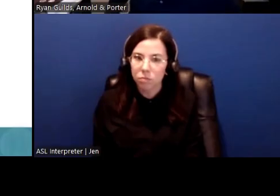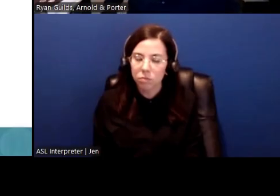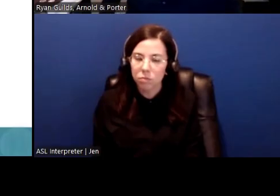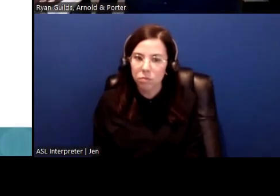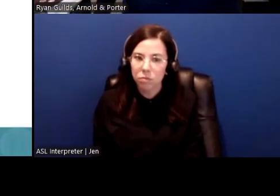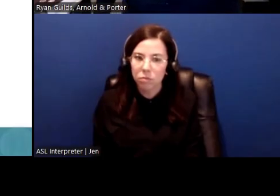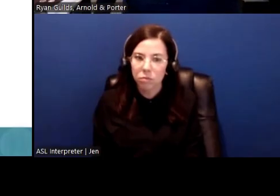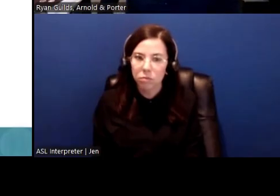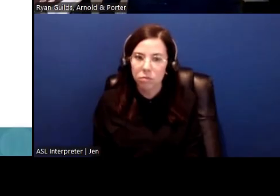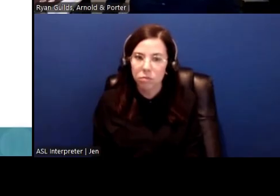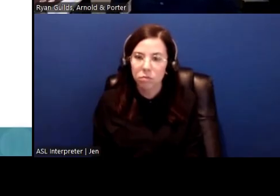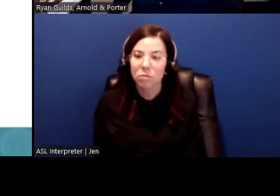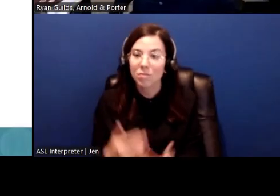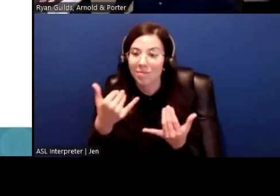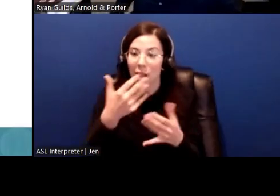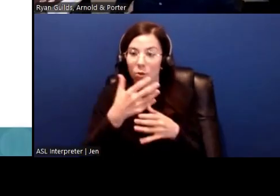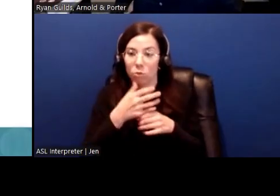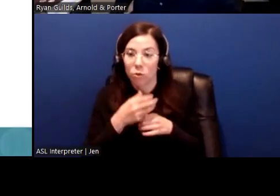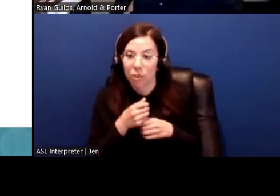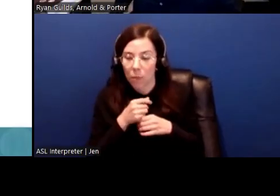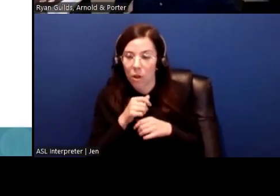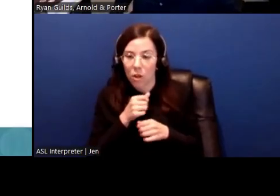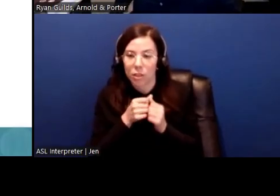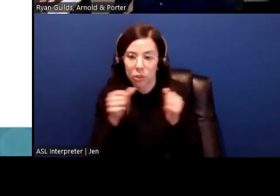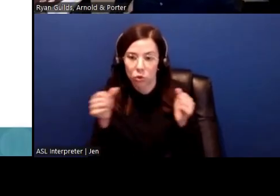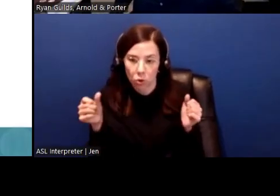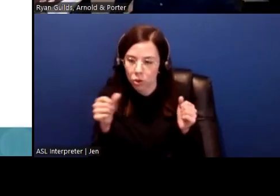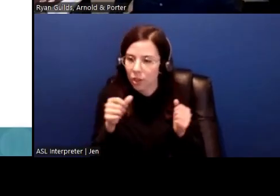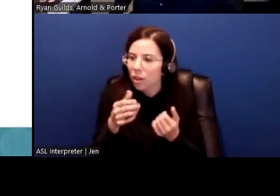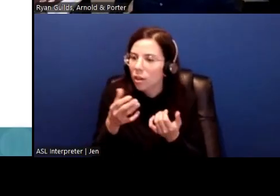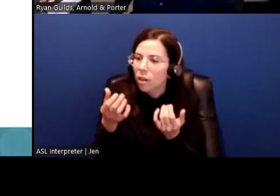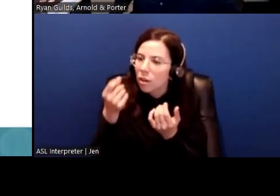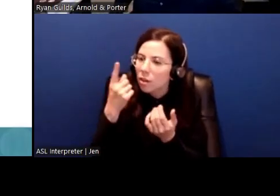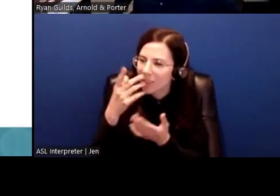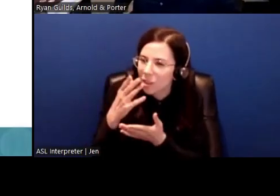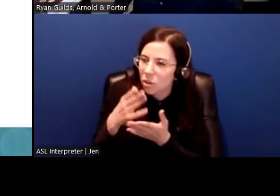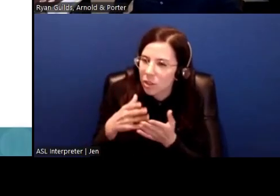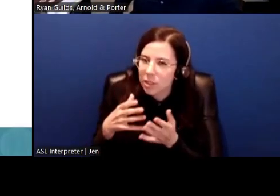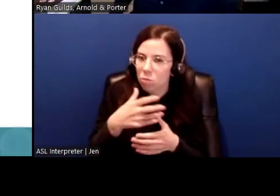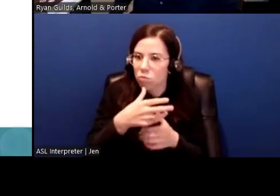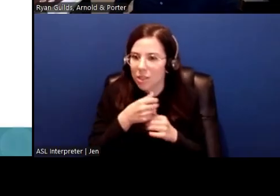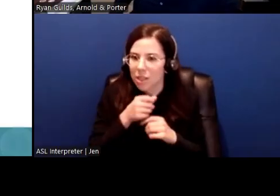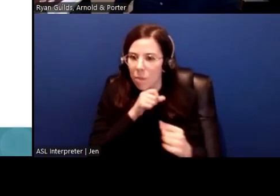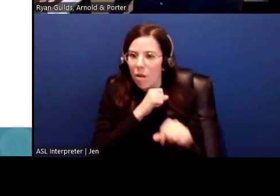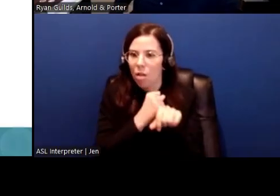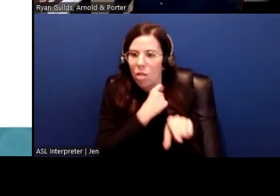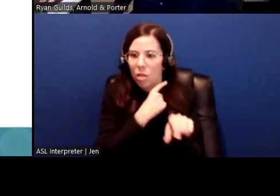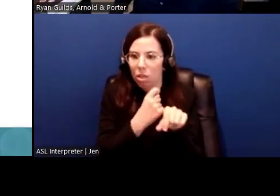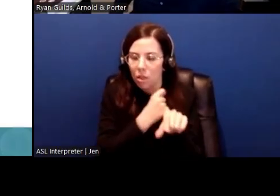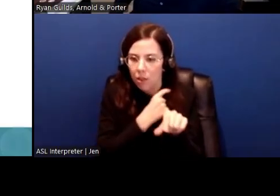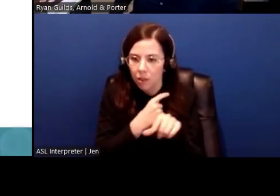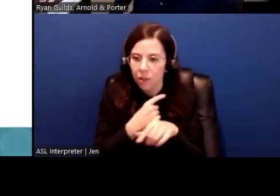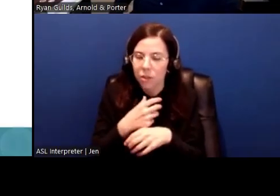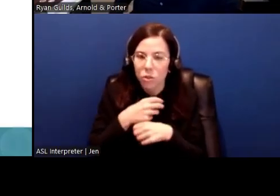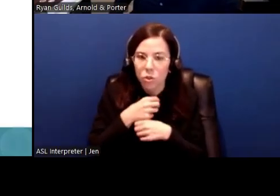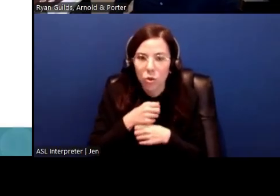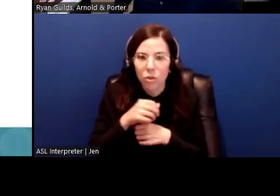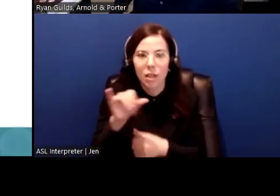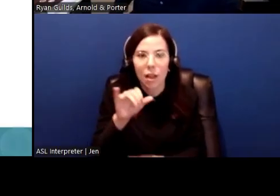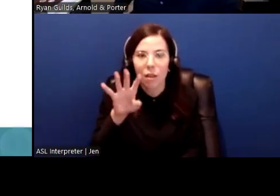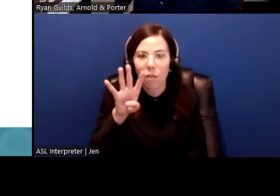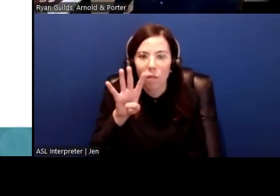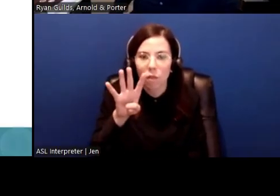there is not reciprocal discovery in the military defense discovery. There are some reciprocal disclosures, common notices like